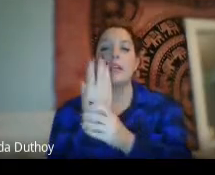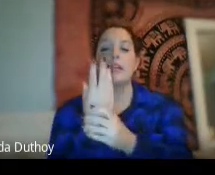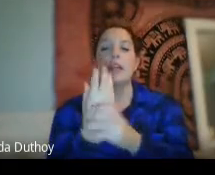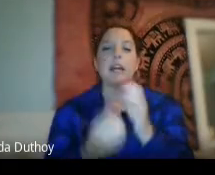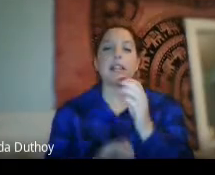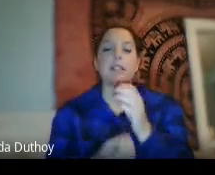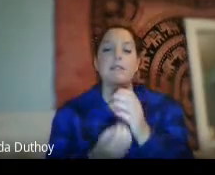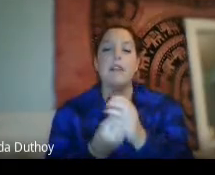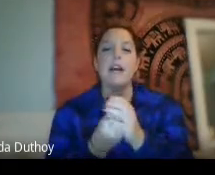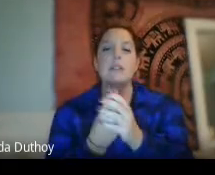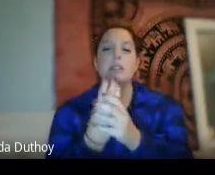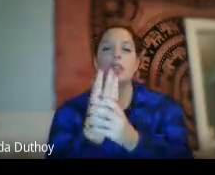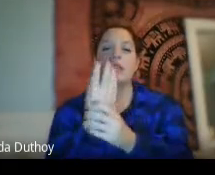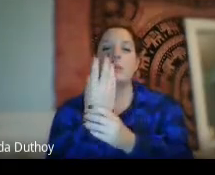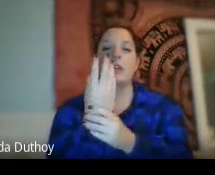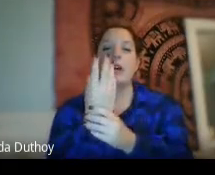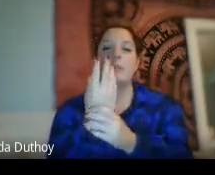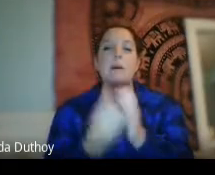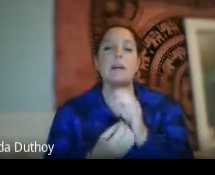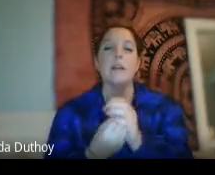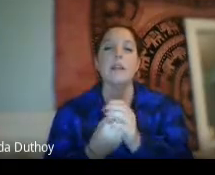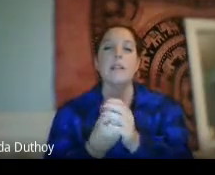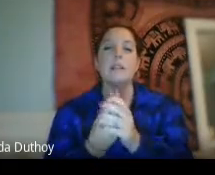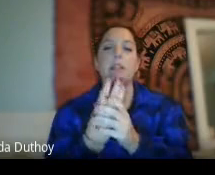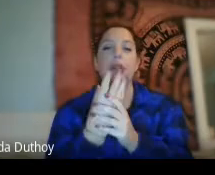Spring, it's the flowers coming up,